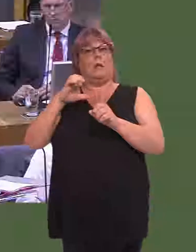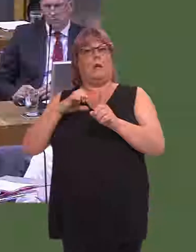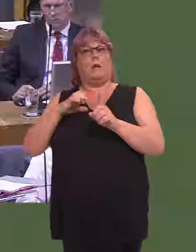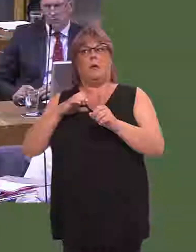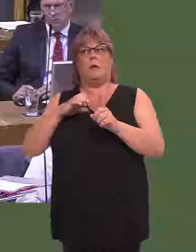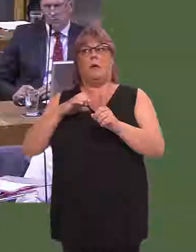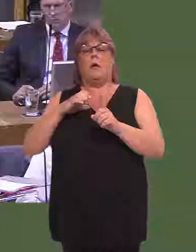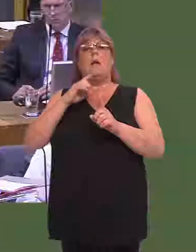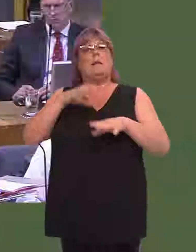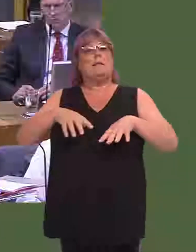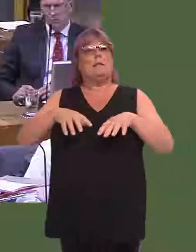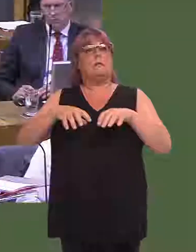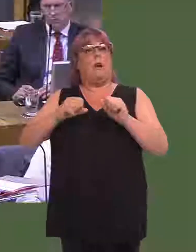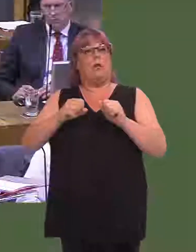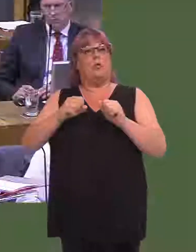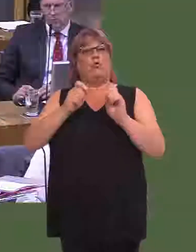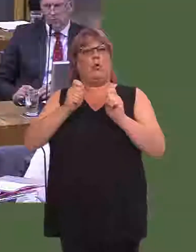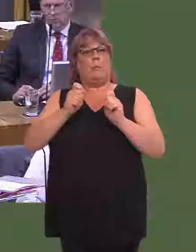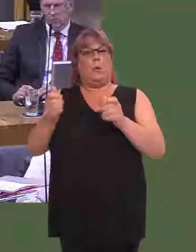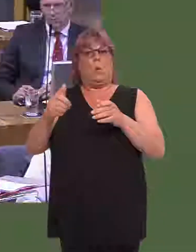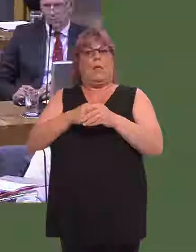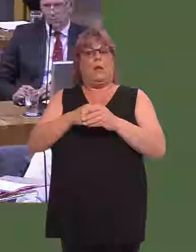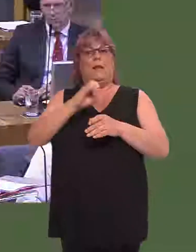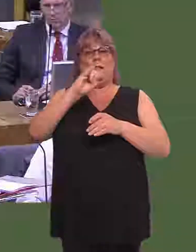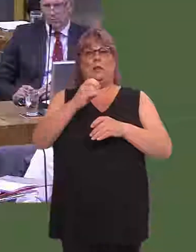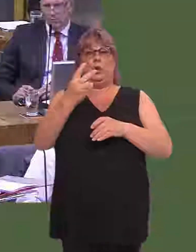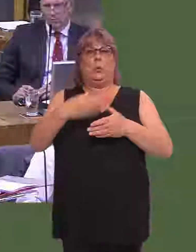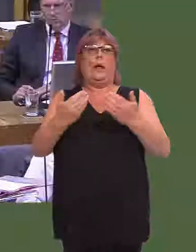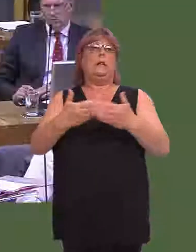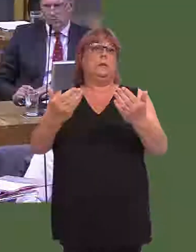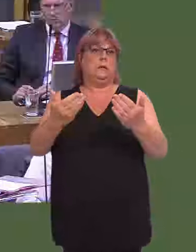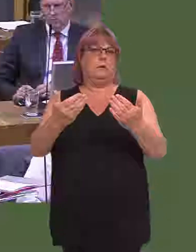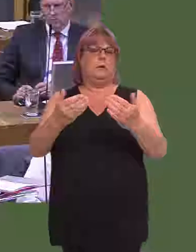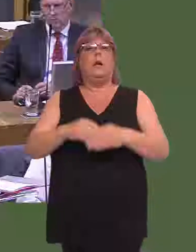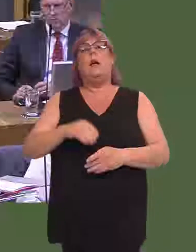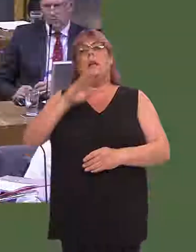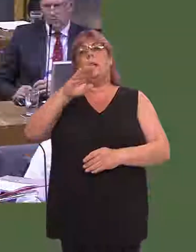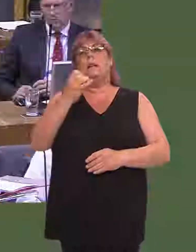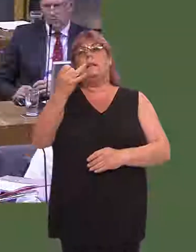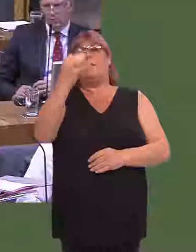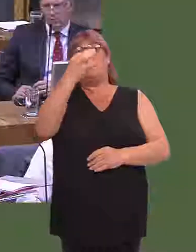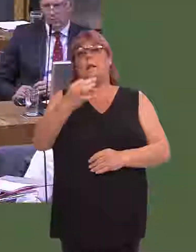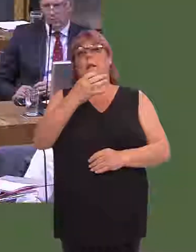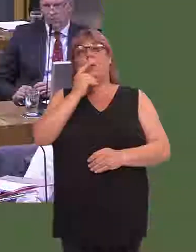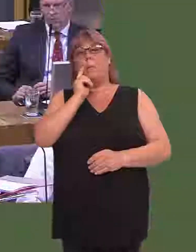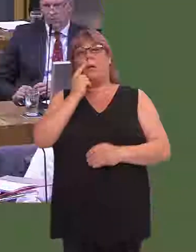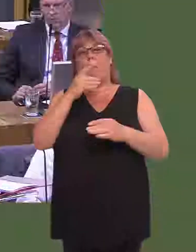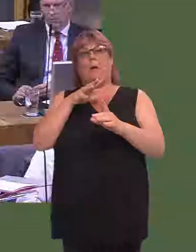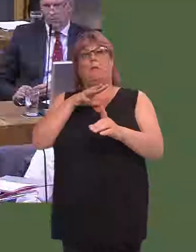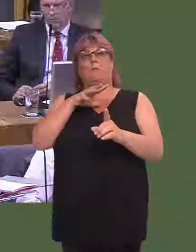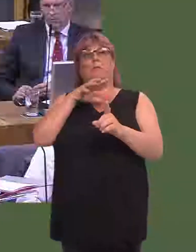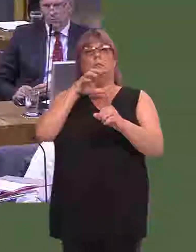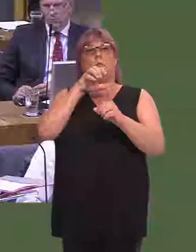with cancer via the urgent suspected cancer route started definitive treatment within the target time of 62 days, and 97%